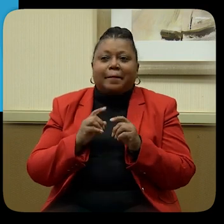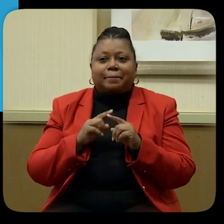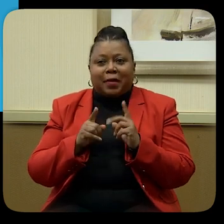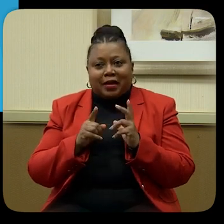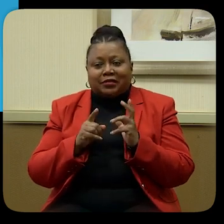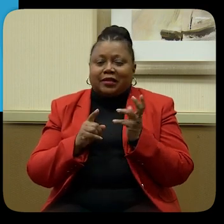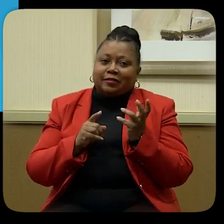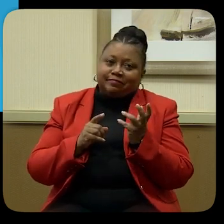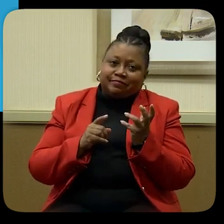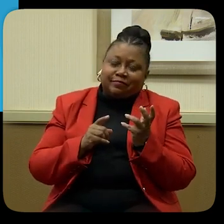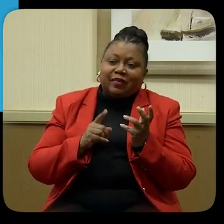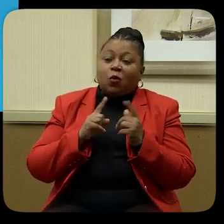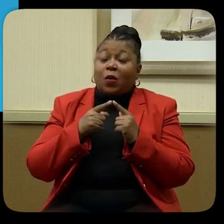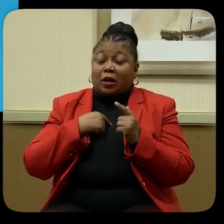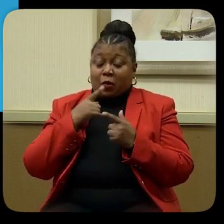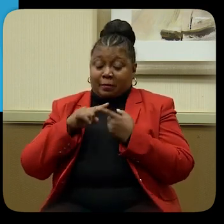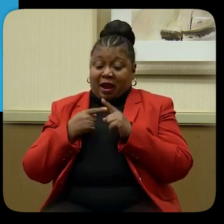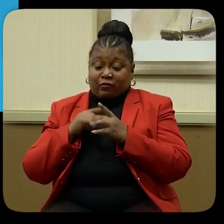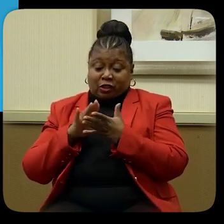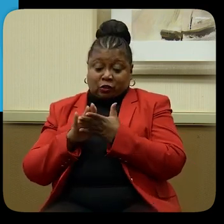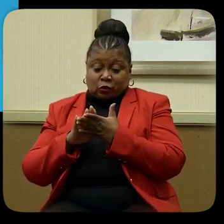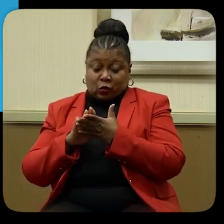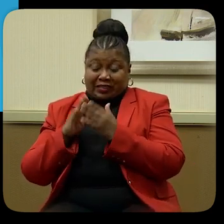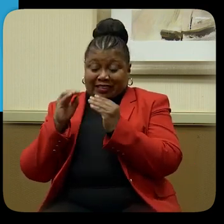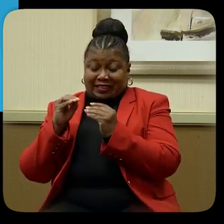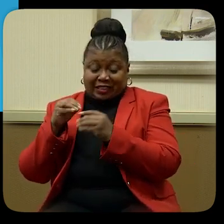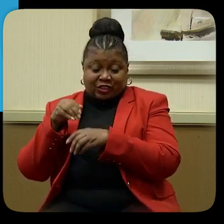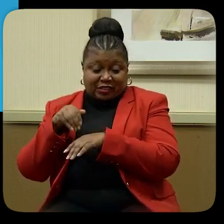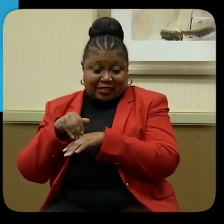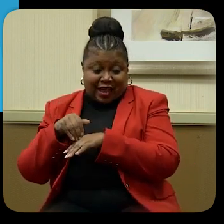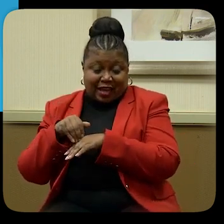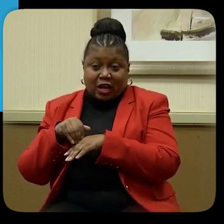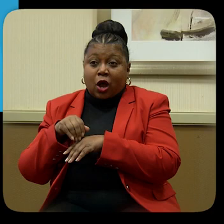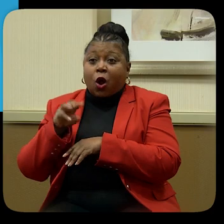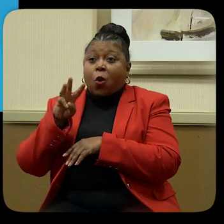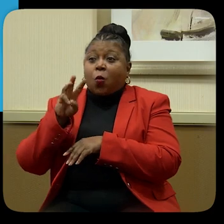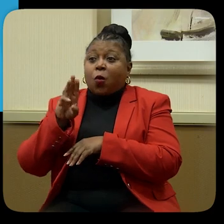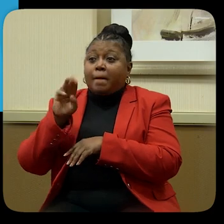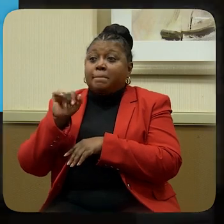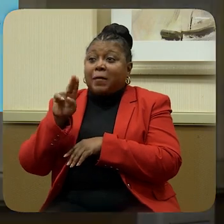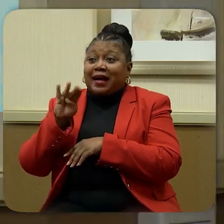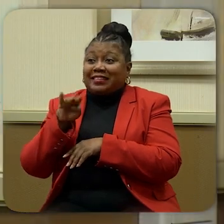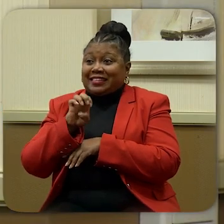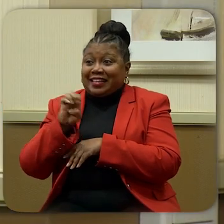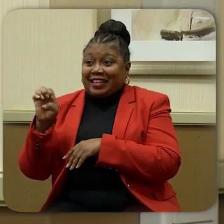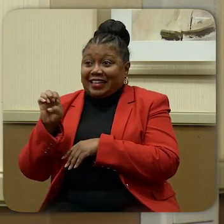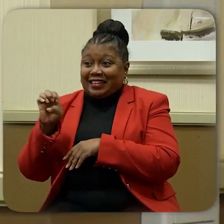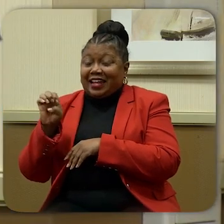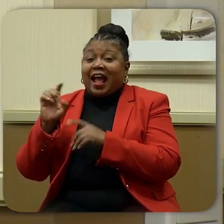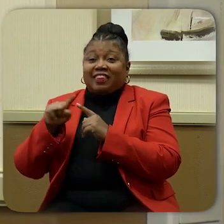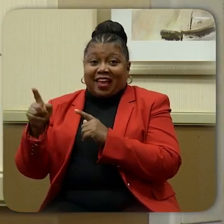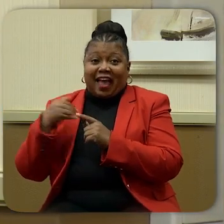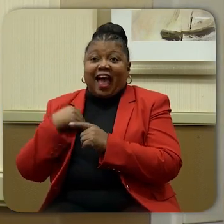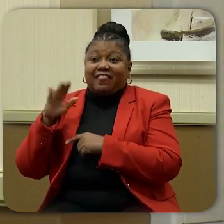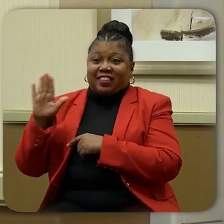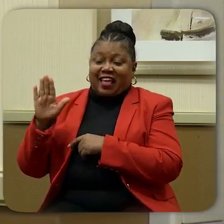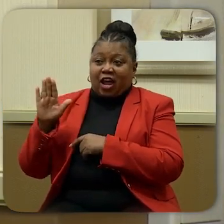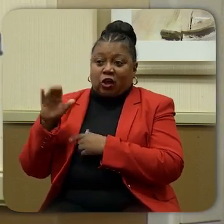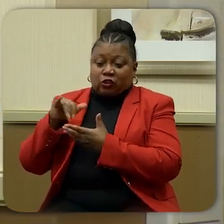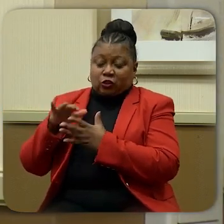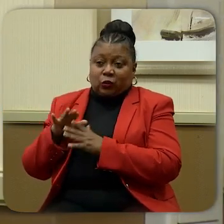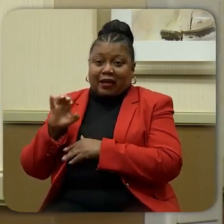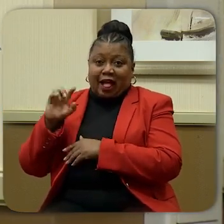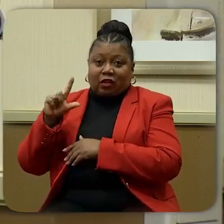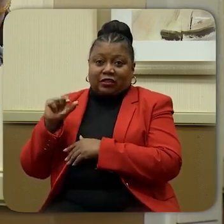But like one of my friend's schools, she teaches at Waubonsie Valley High School, and they had their